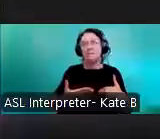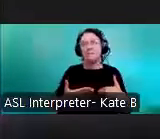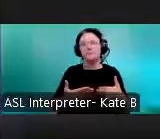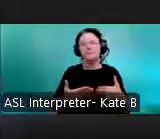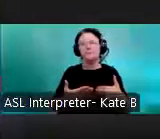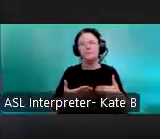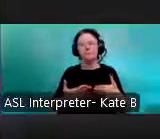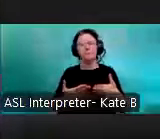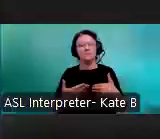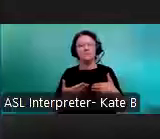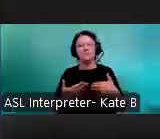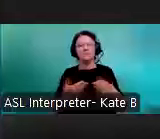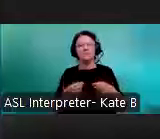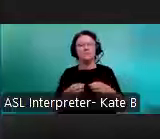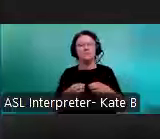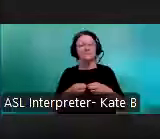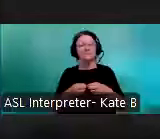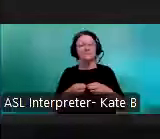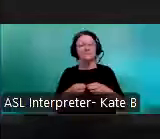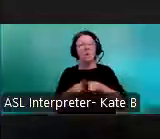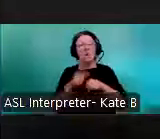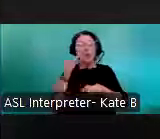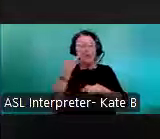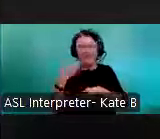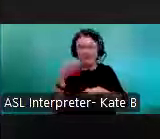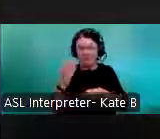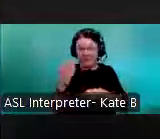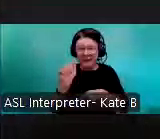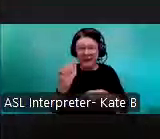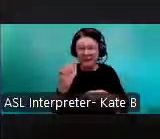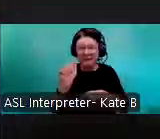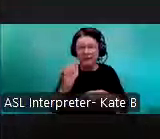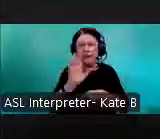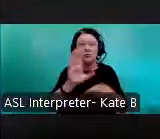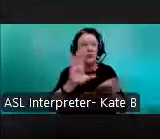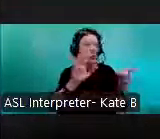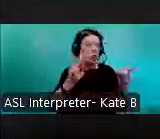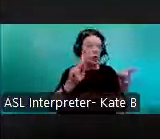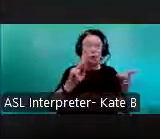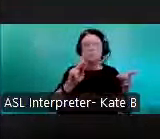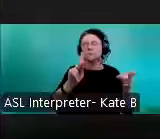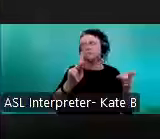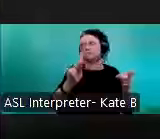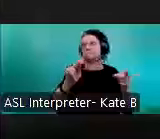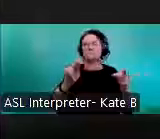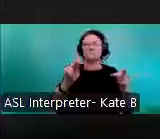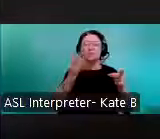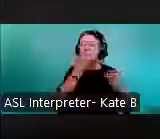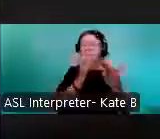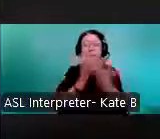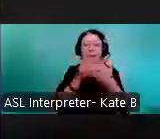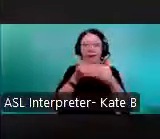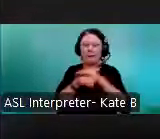if you are a voter with a disability and your clerk has some good accommodations for